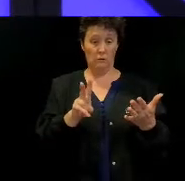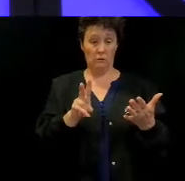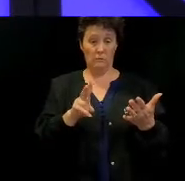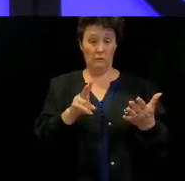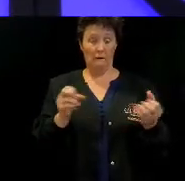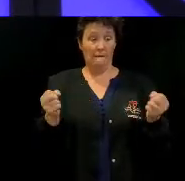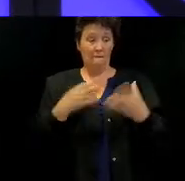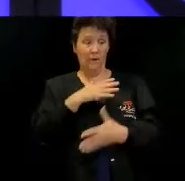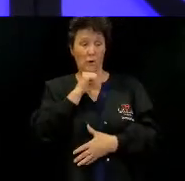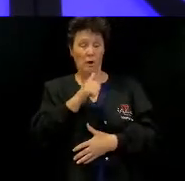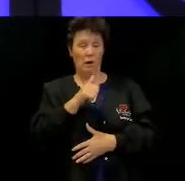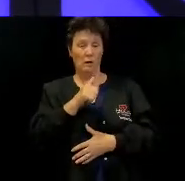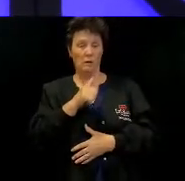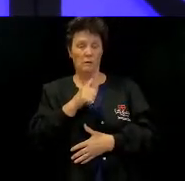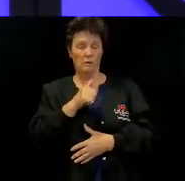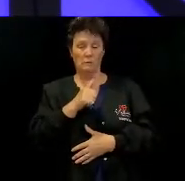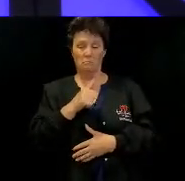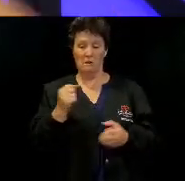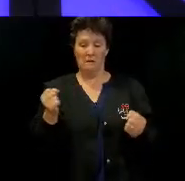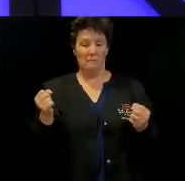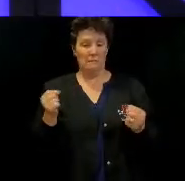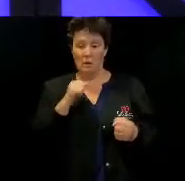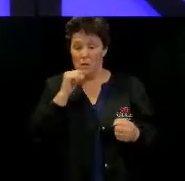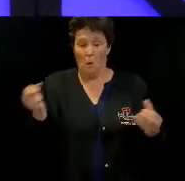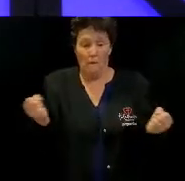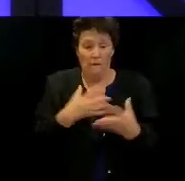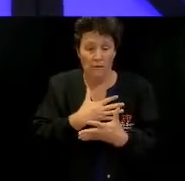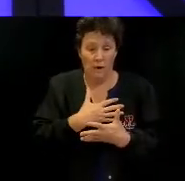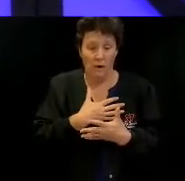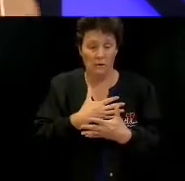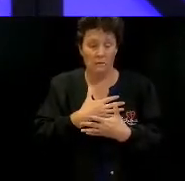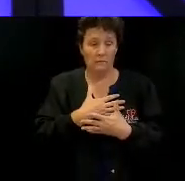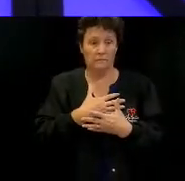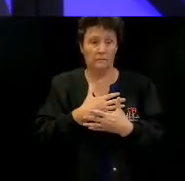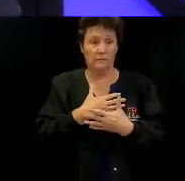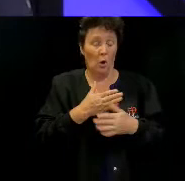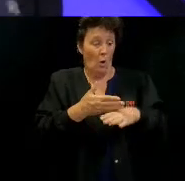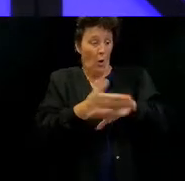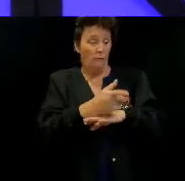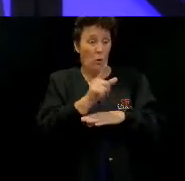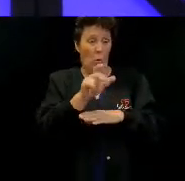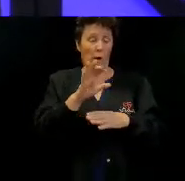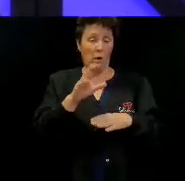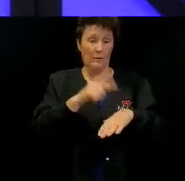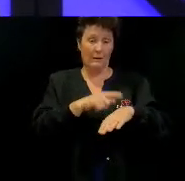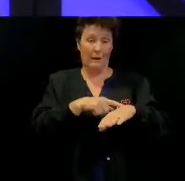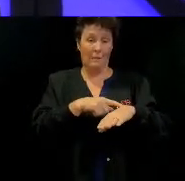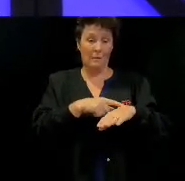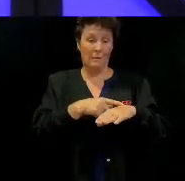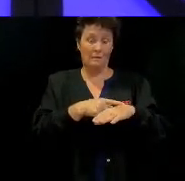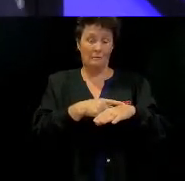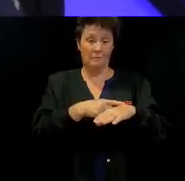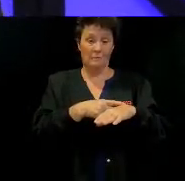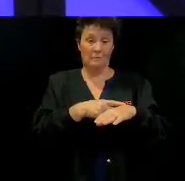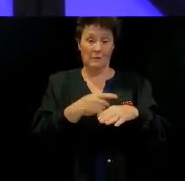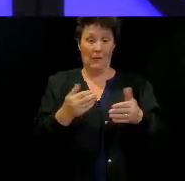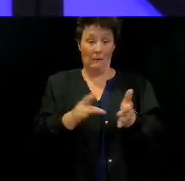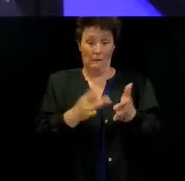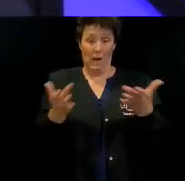occurs 103 times in the King James Version Bible, to fear not or don't be afraid. Now, that's a huge